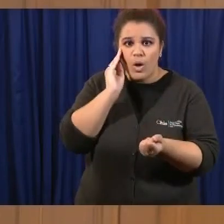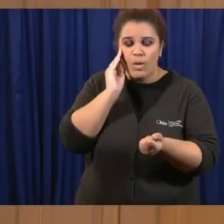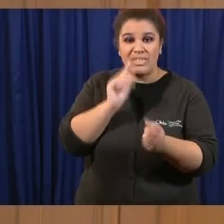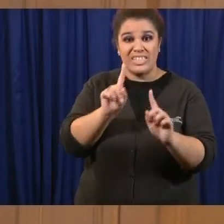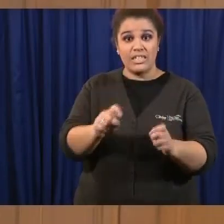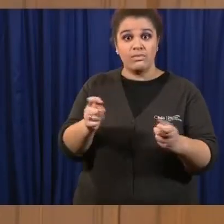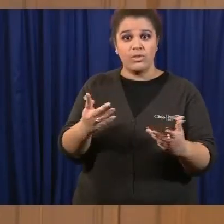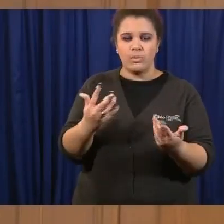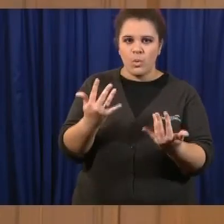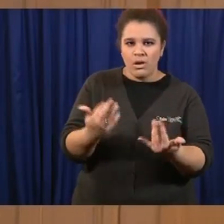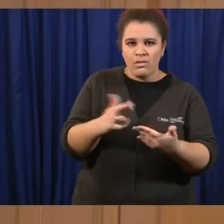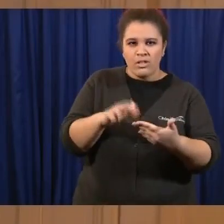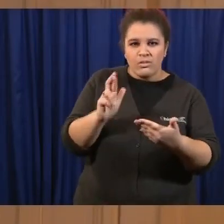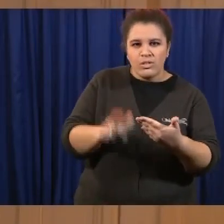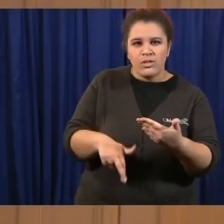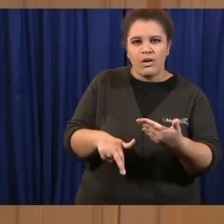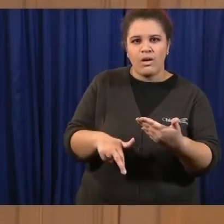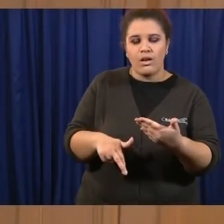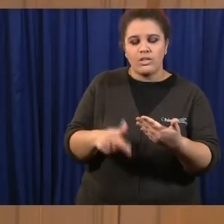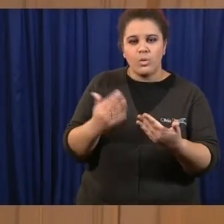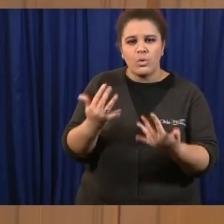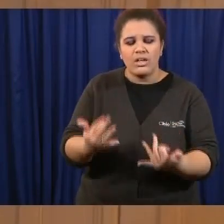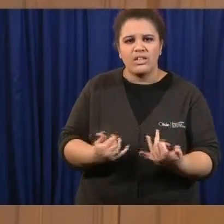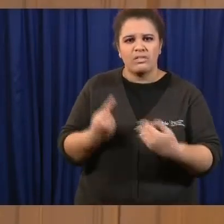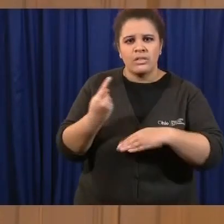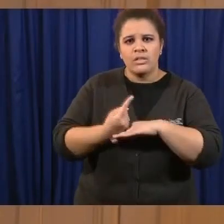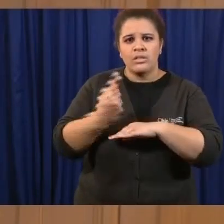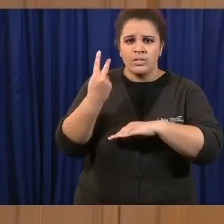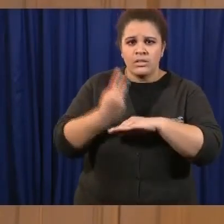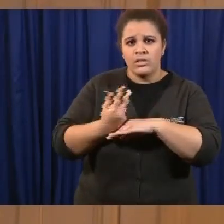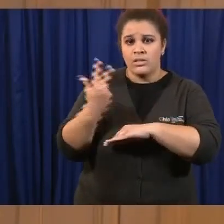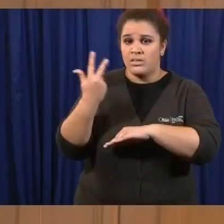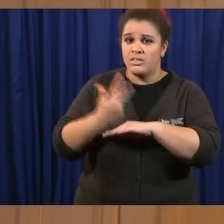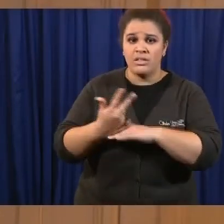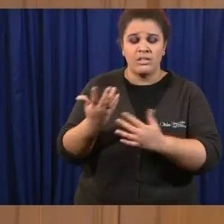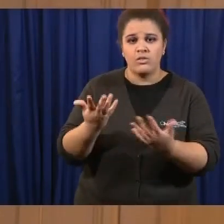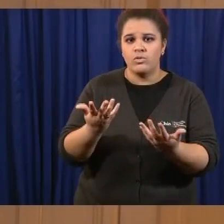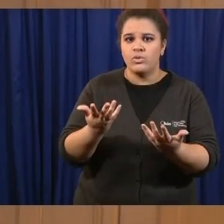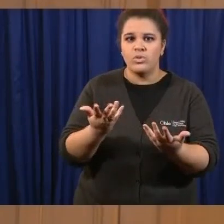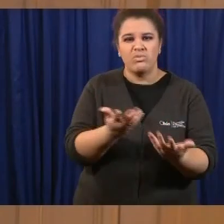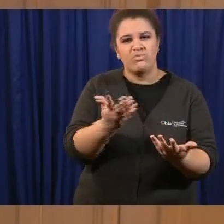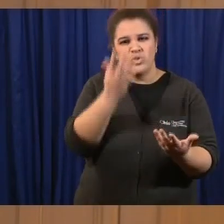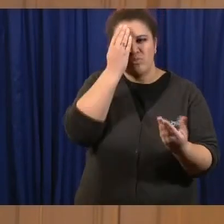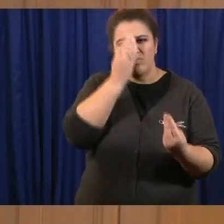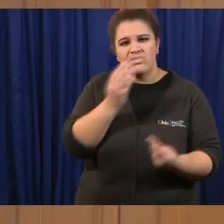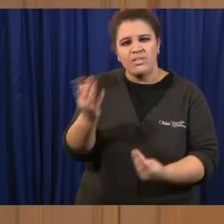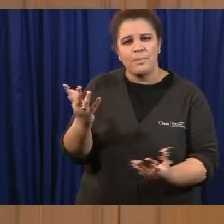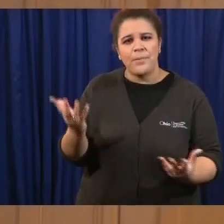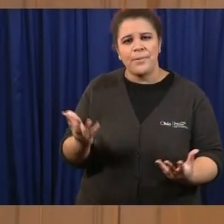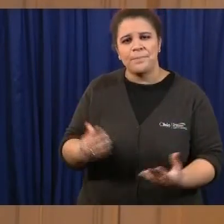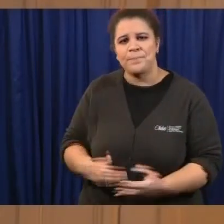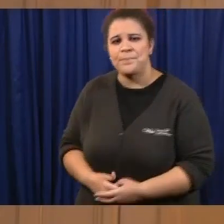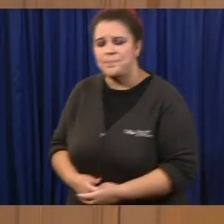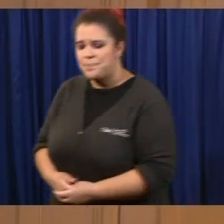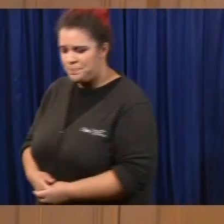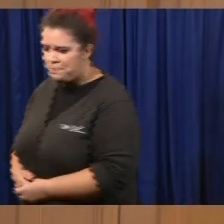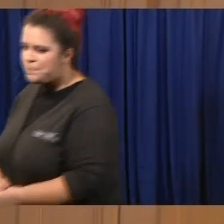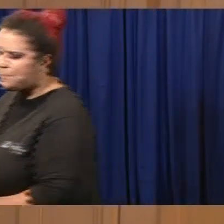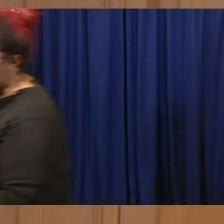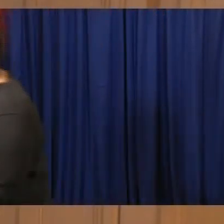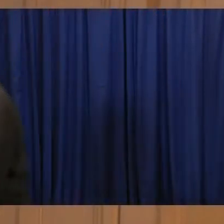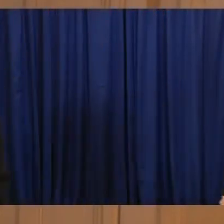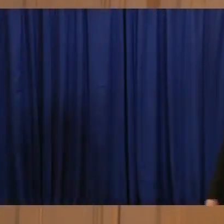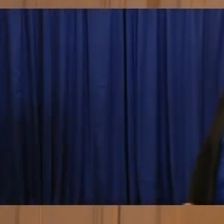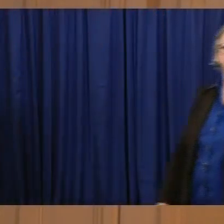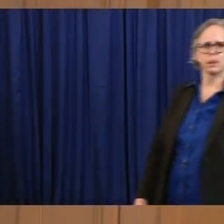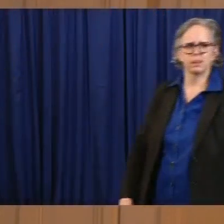Well, the governor's taken pretty aggressive action to get the word out that there is better testing available if